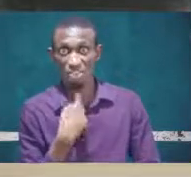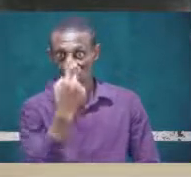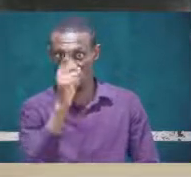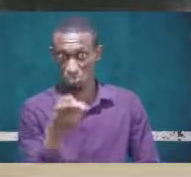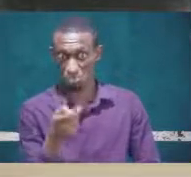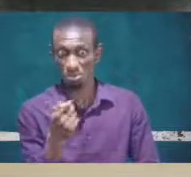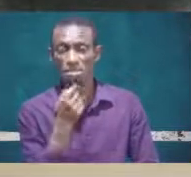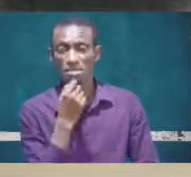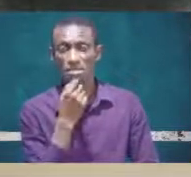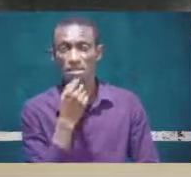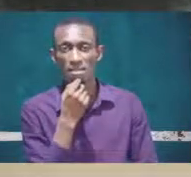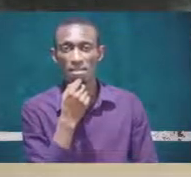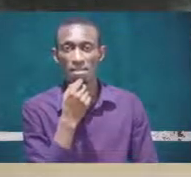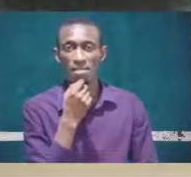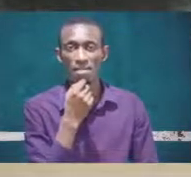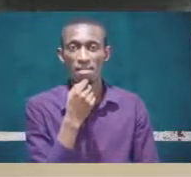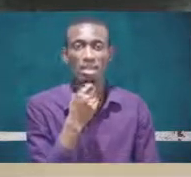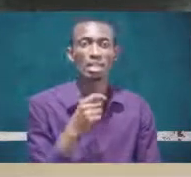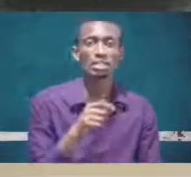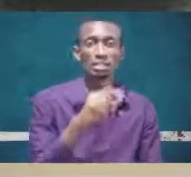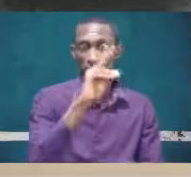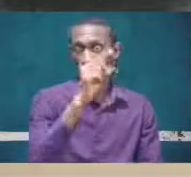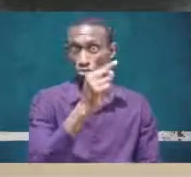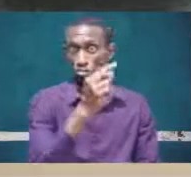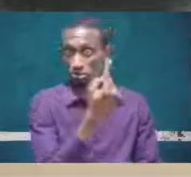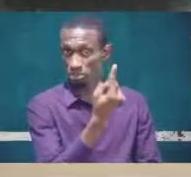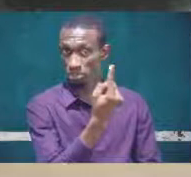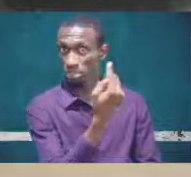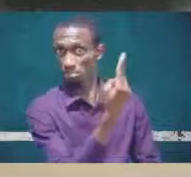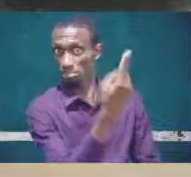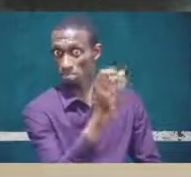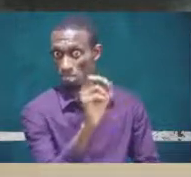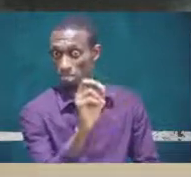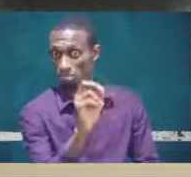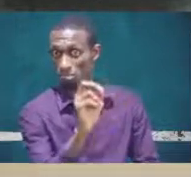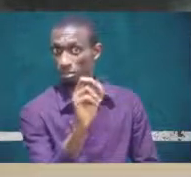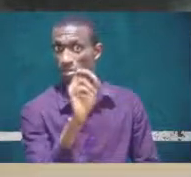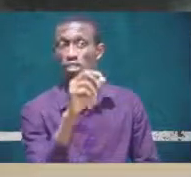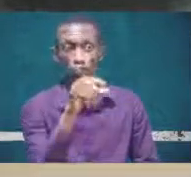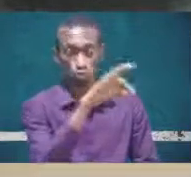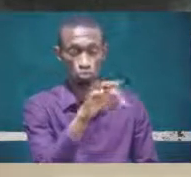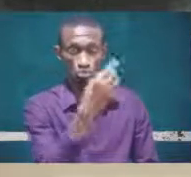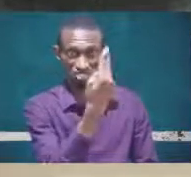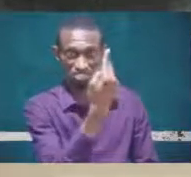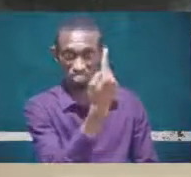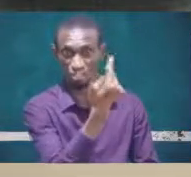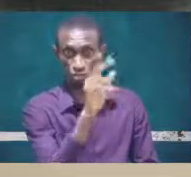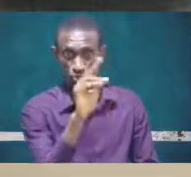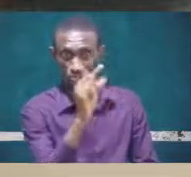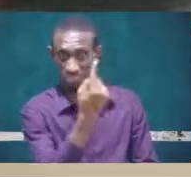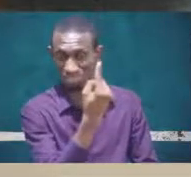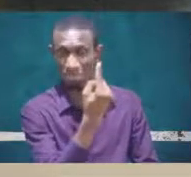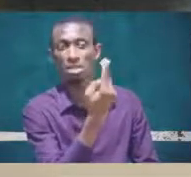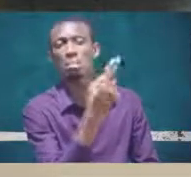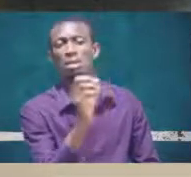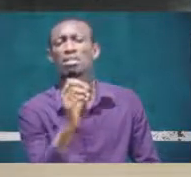purchase 5 kilograms of sugar. You're able to calculate and know that you're able to purchase 5 kilograms of sugar. Because you will get